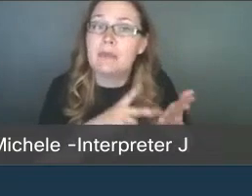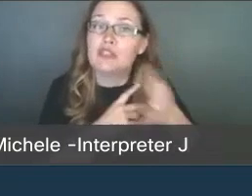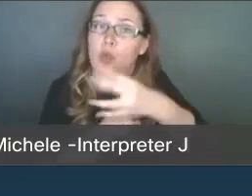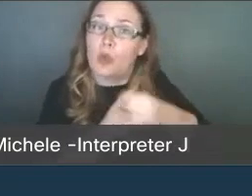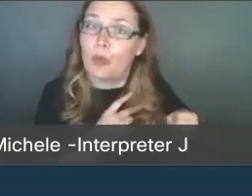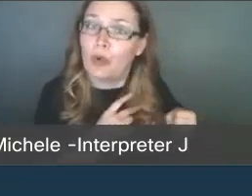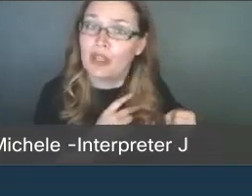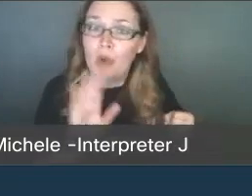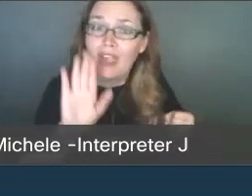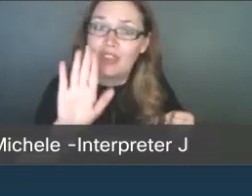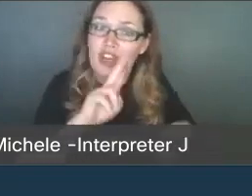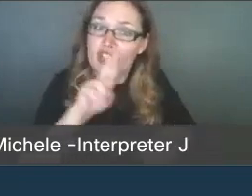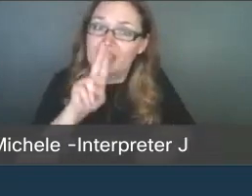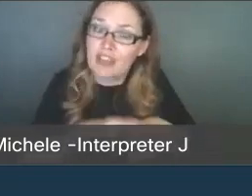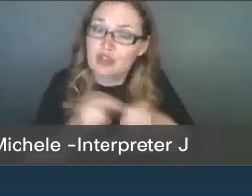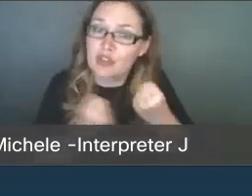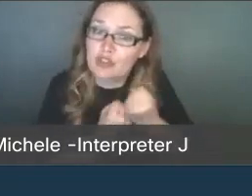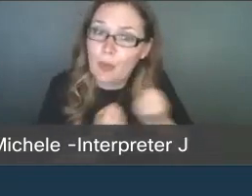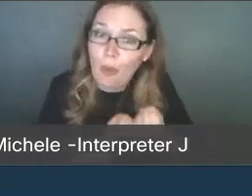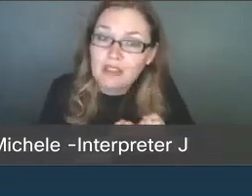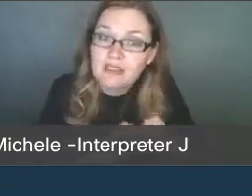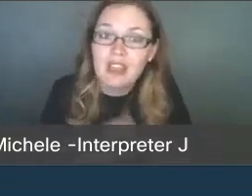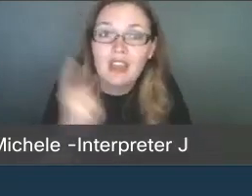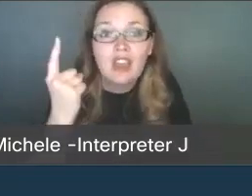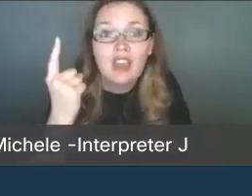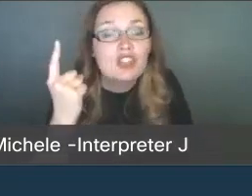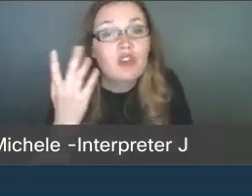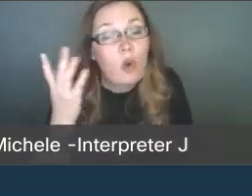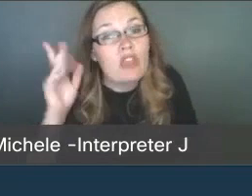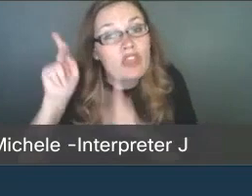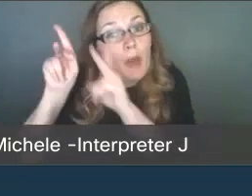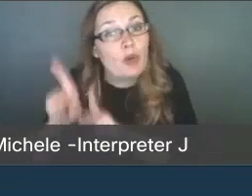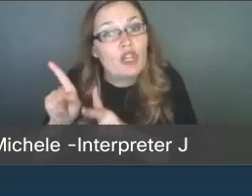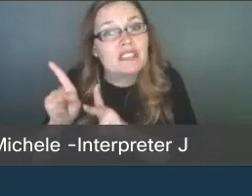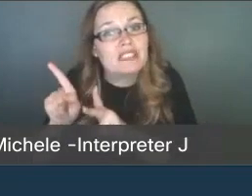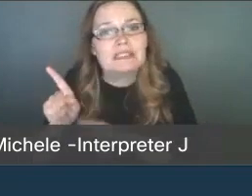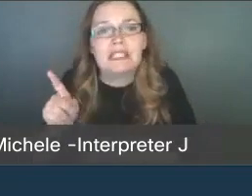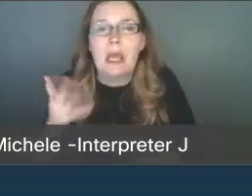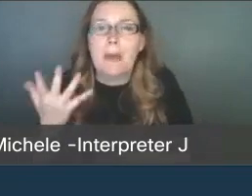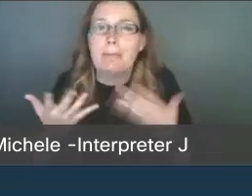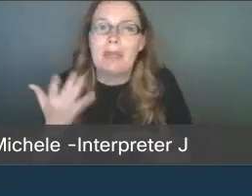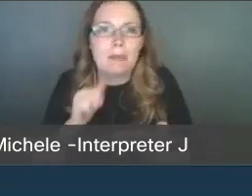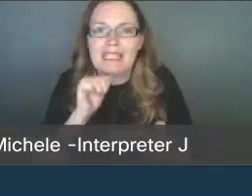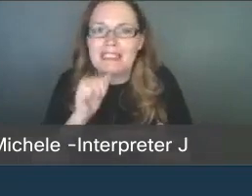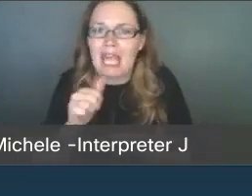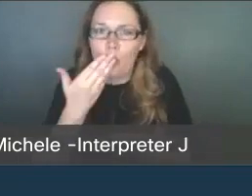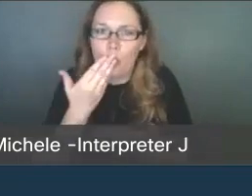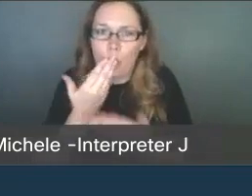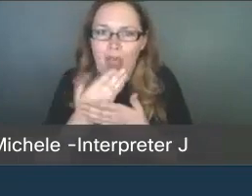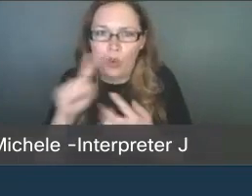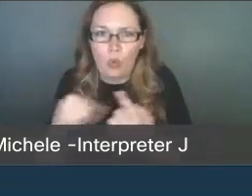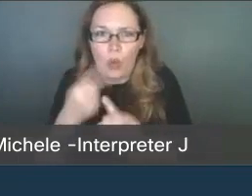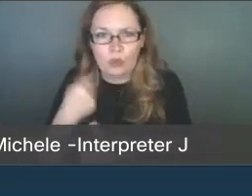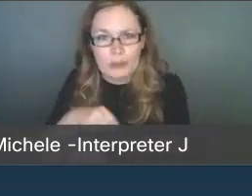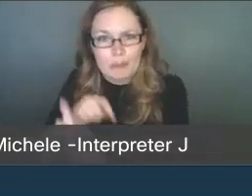their environment. So in other words, the individual might not have been doing very well when we saw them, but there might have